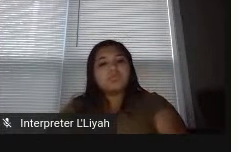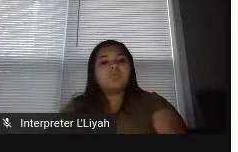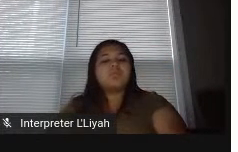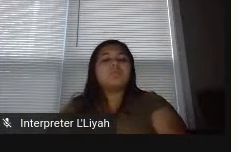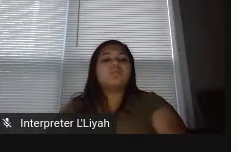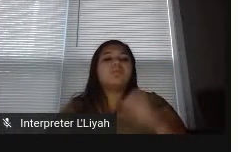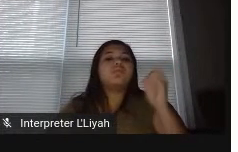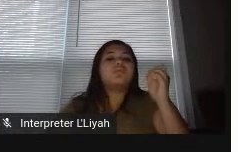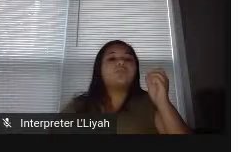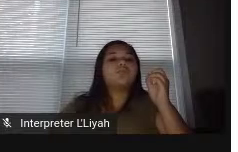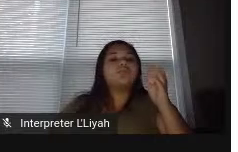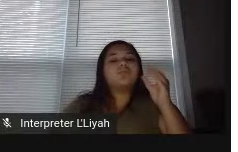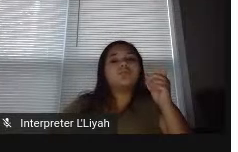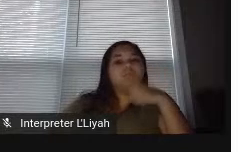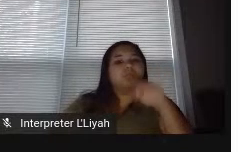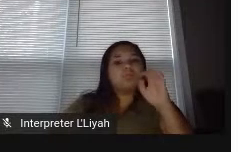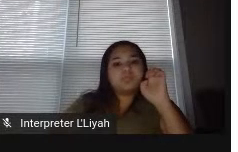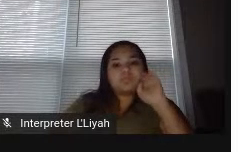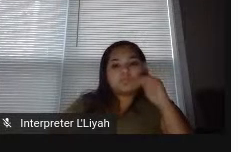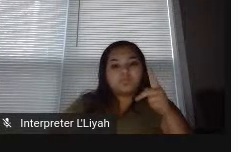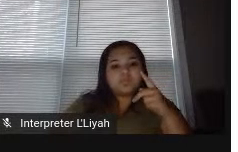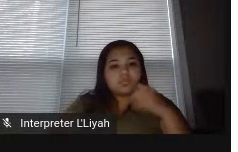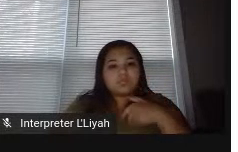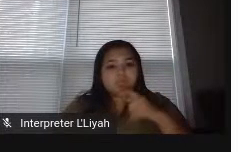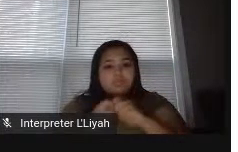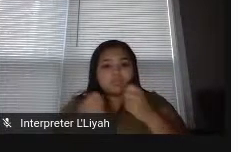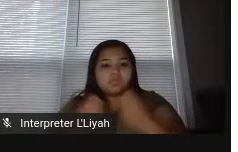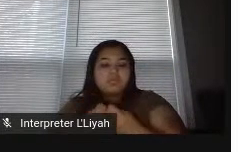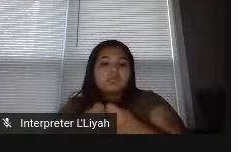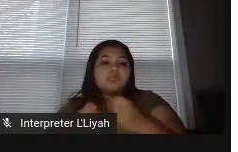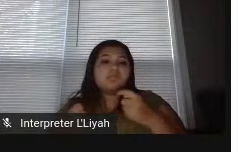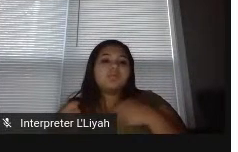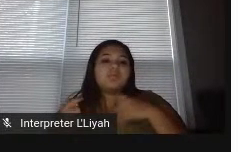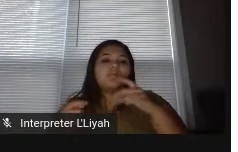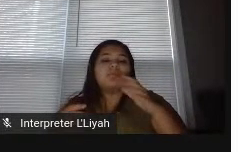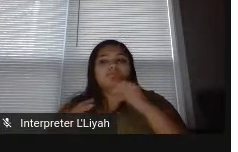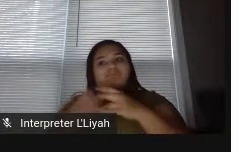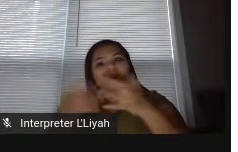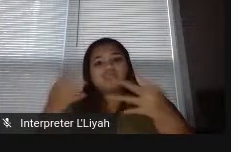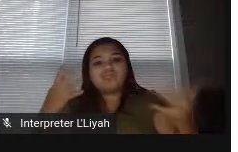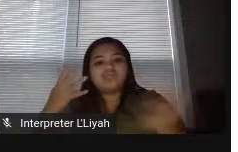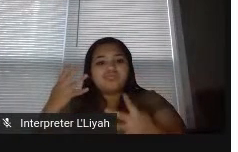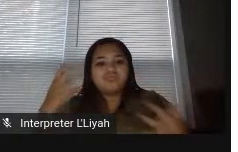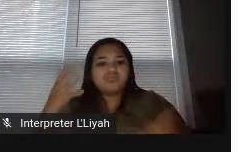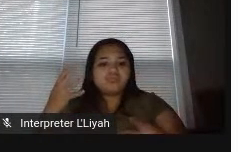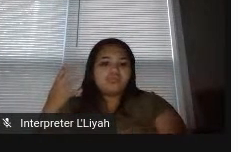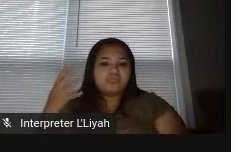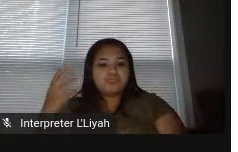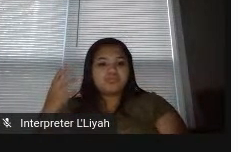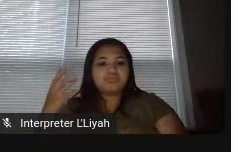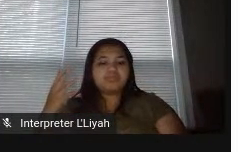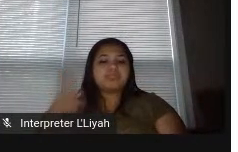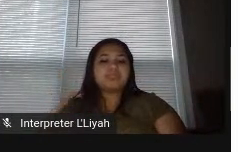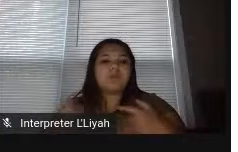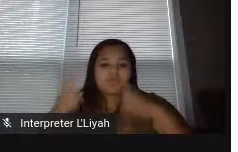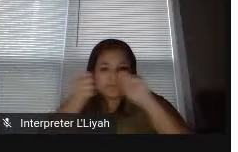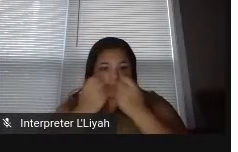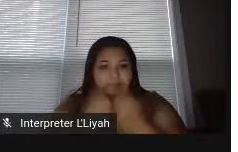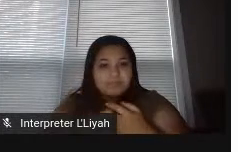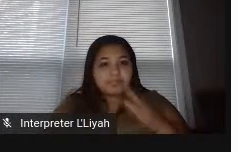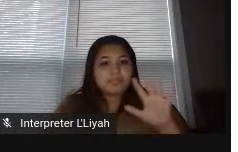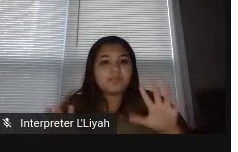So the IEP, you have a team, the psychologist, the specialist, an interpreter,